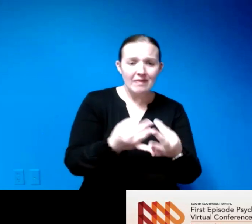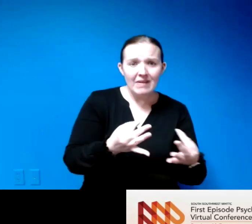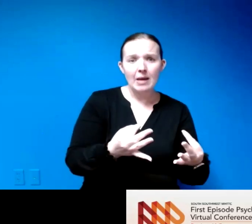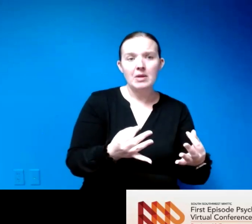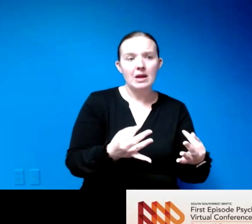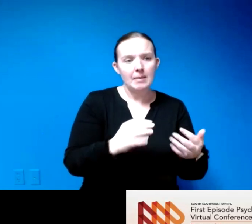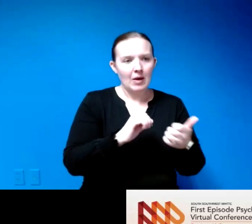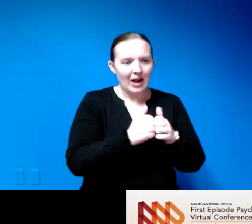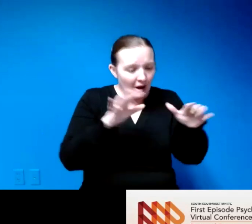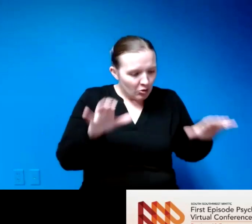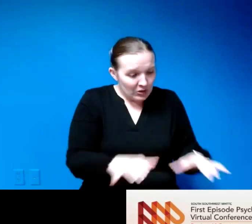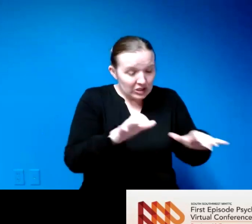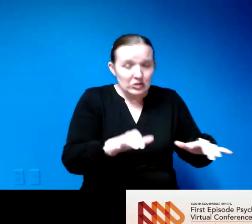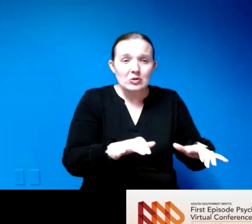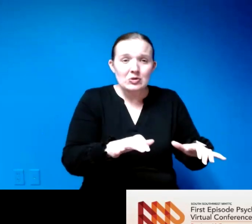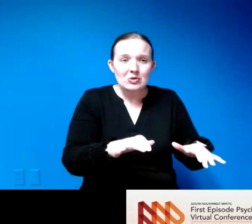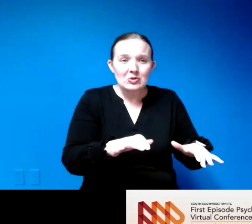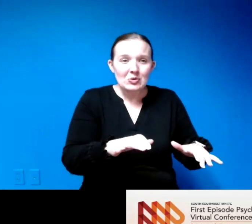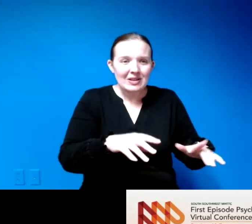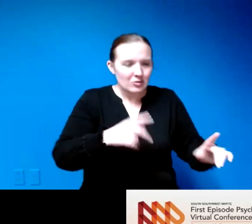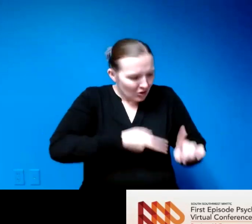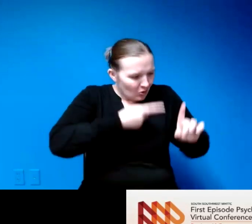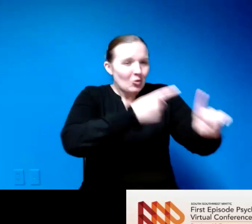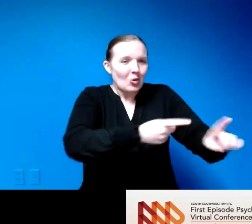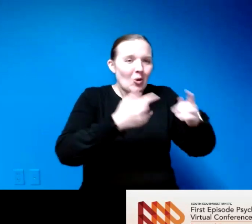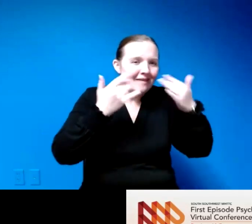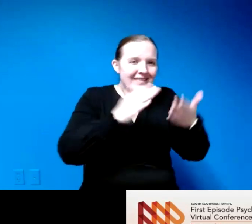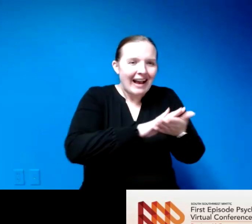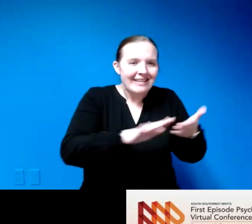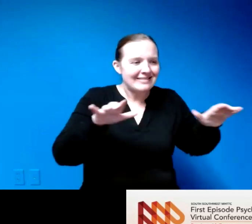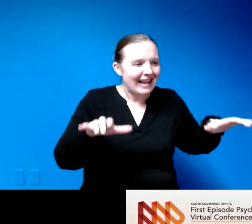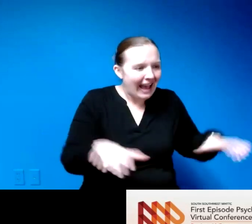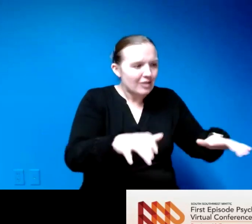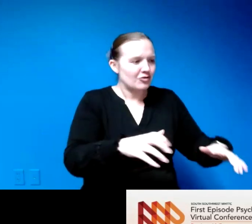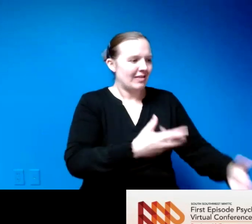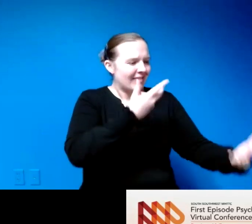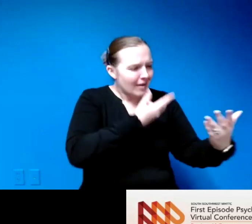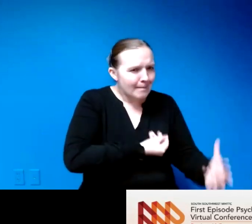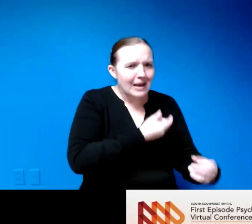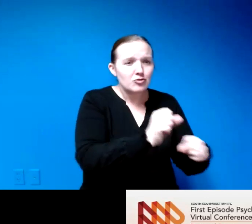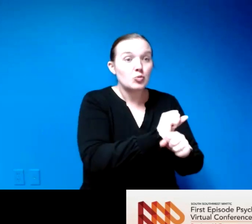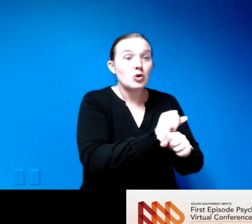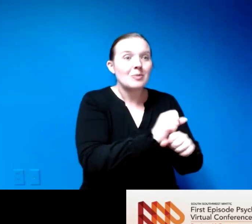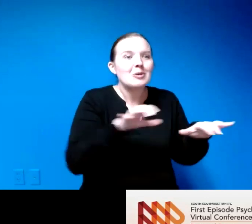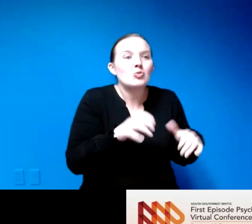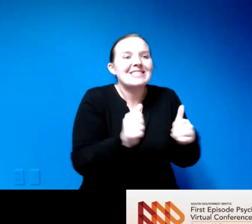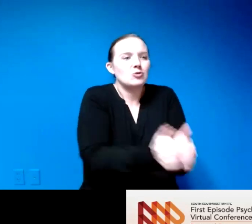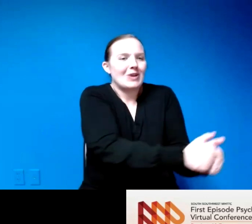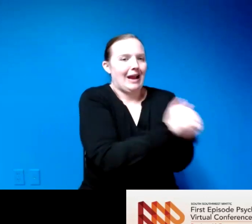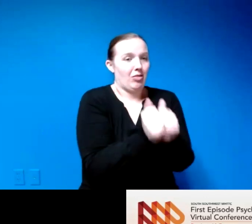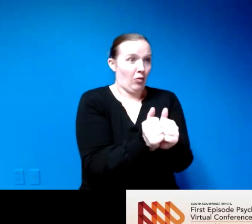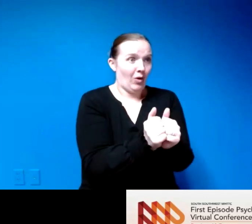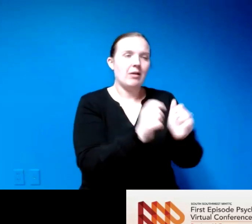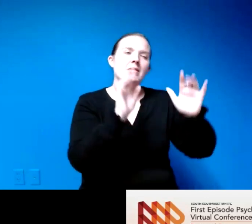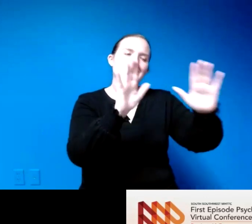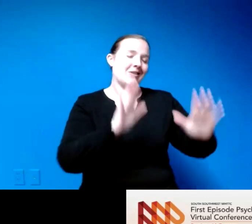around how do we do this intentional kindness action, the compassion work together. And that is amazing.